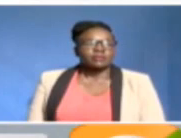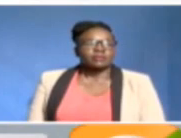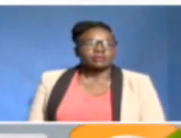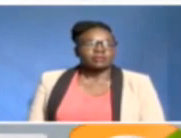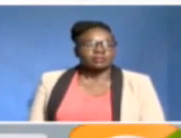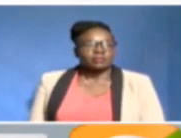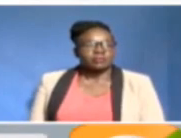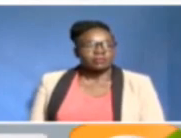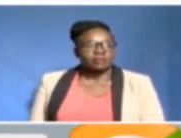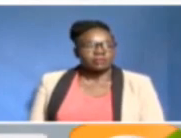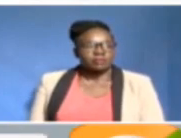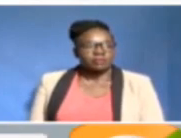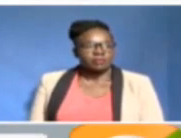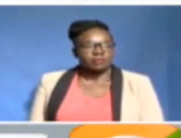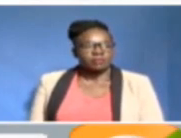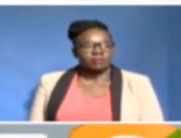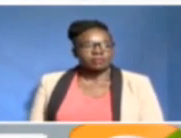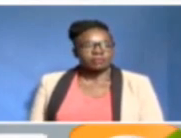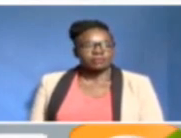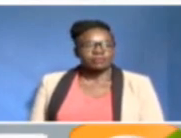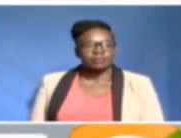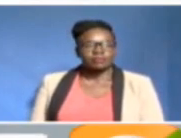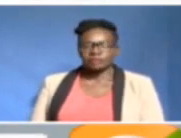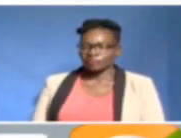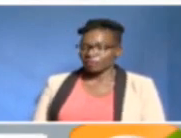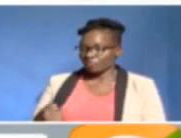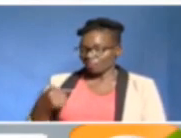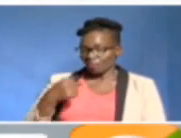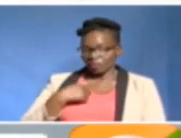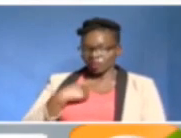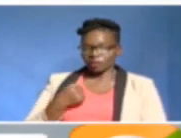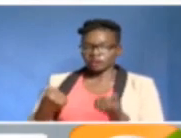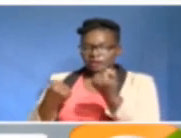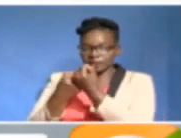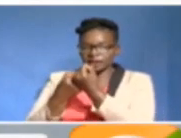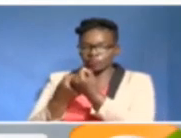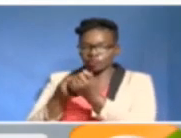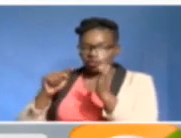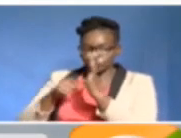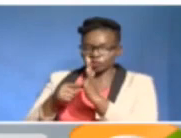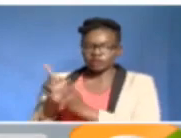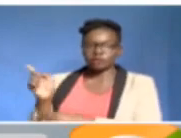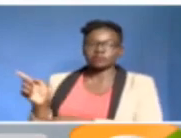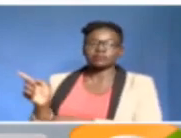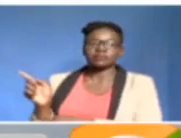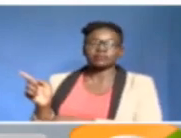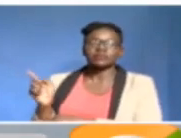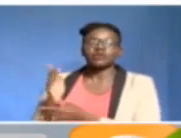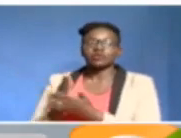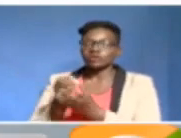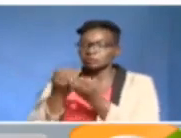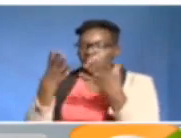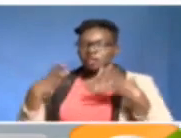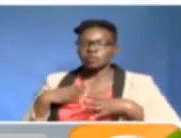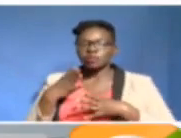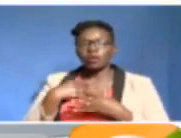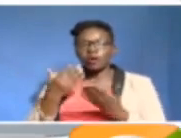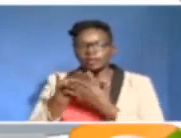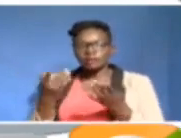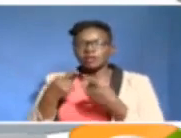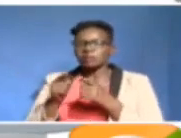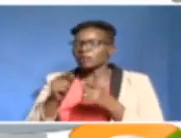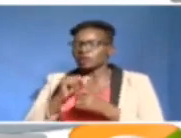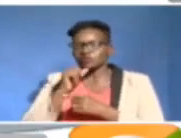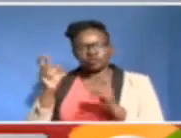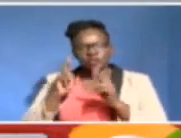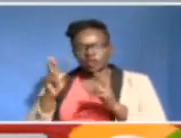Can I just interrupt a little bit? I'll back up on what Bridget is saying. I mean, a lot of people want something, but they don't understand the consequences and the risk factor that goes along with it.